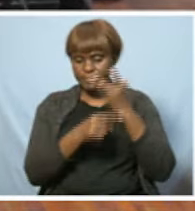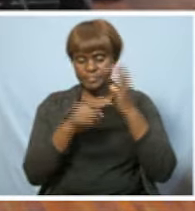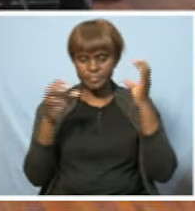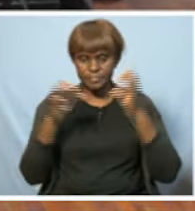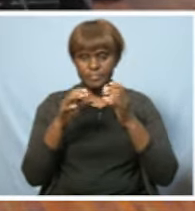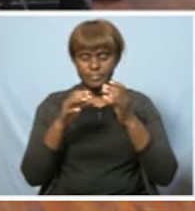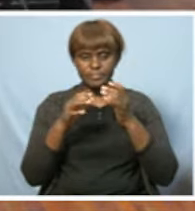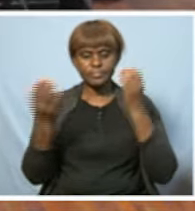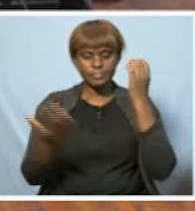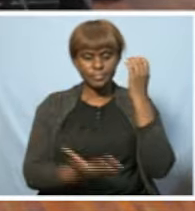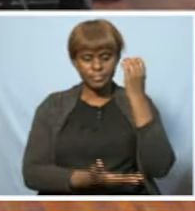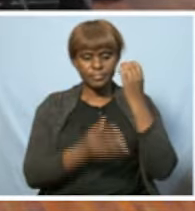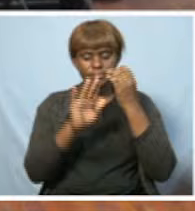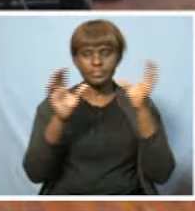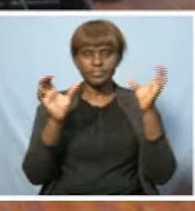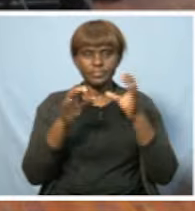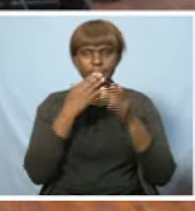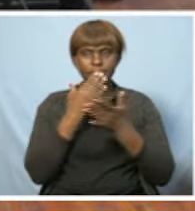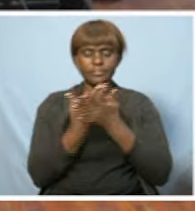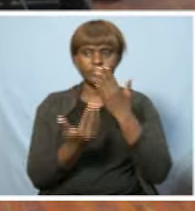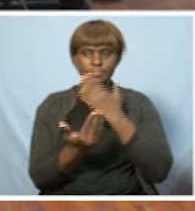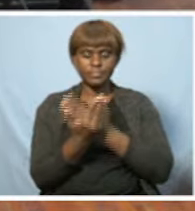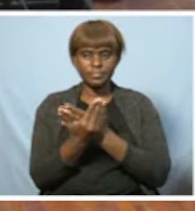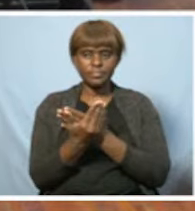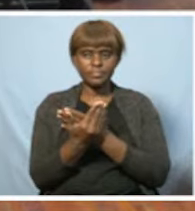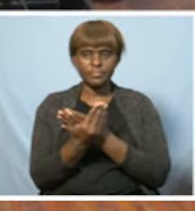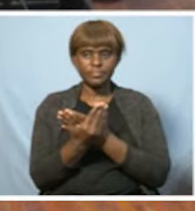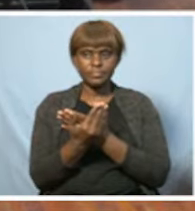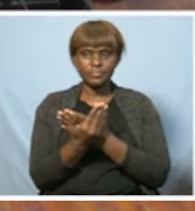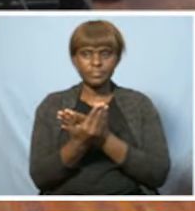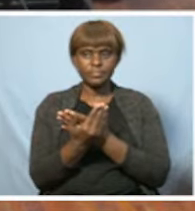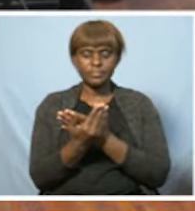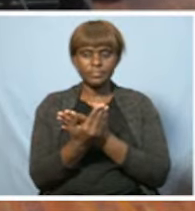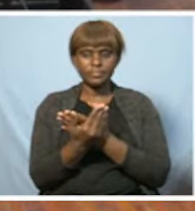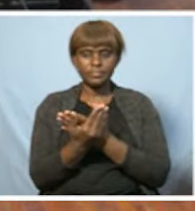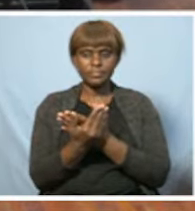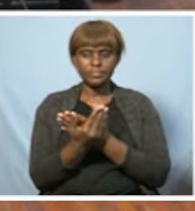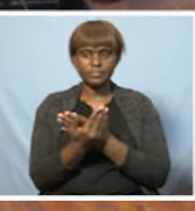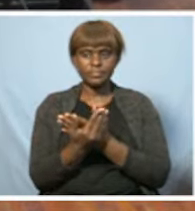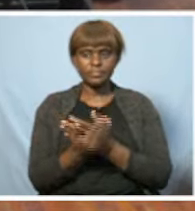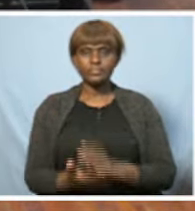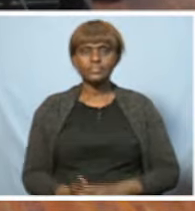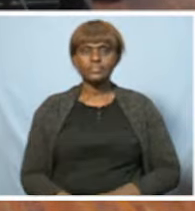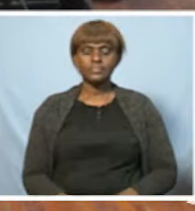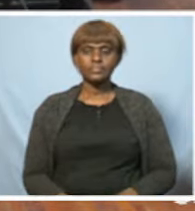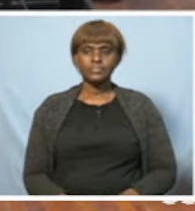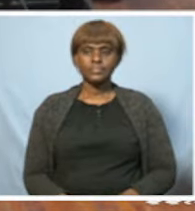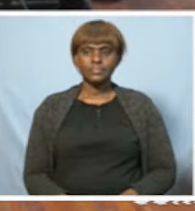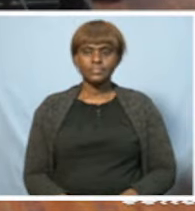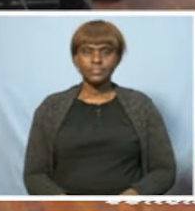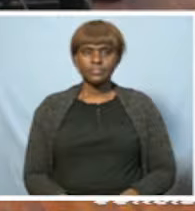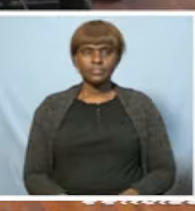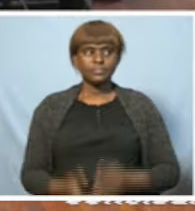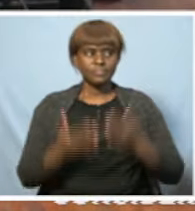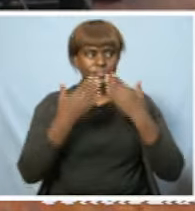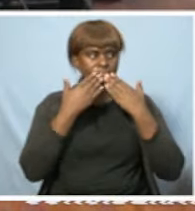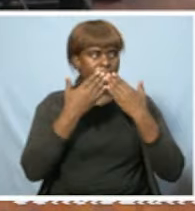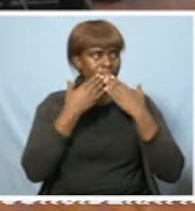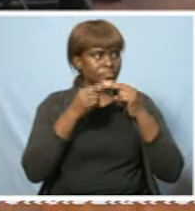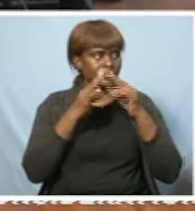welcome to your committee. My name is Elliot Kamondo. I'm Member of Parliament from Fumbwe. Thank you. Thank you so